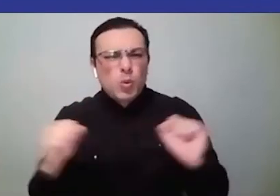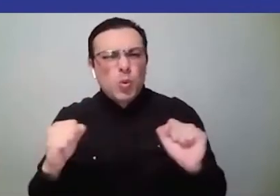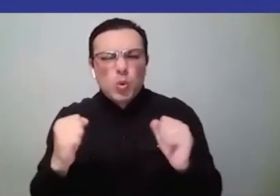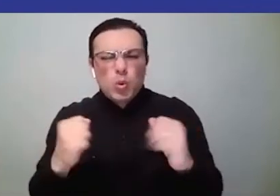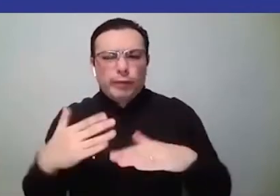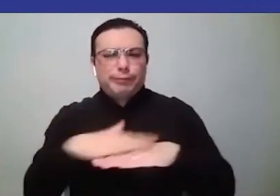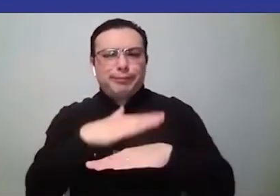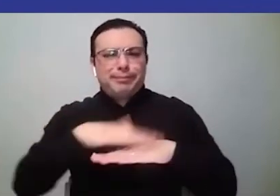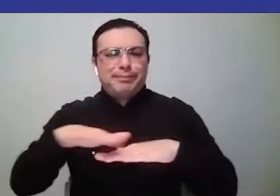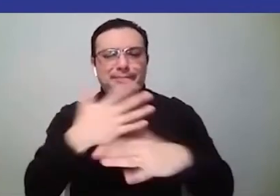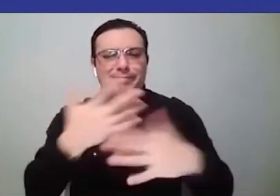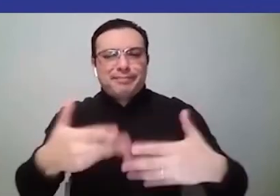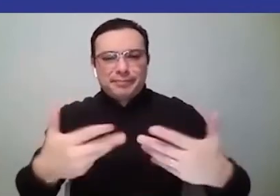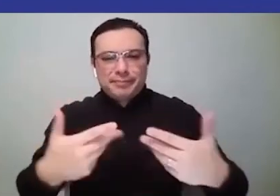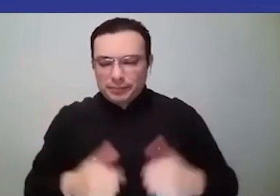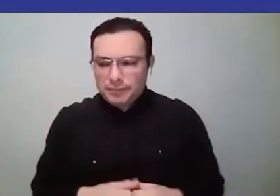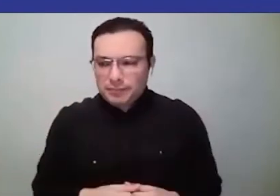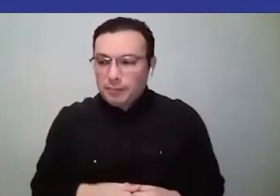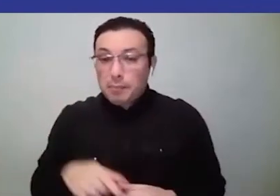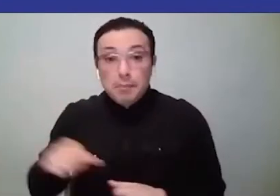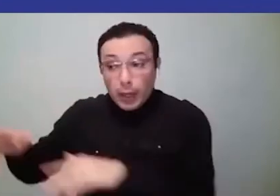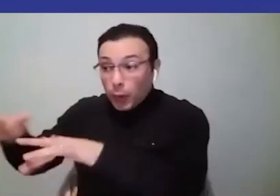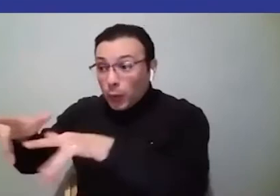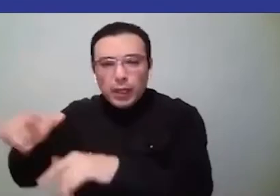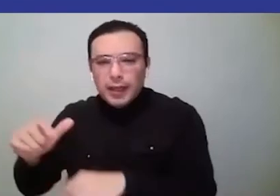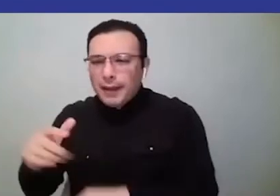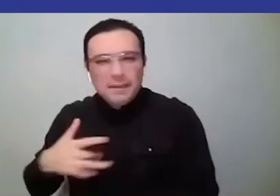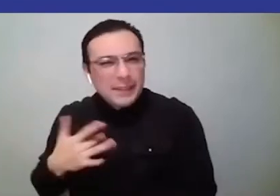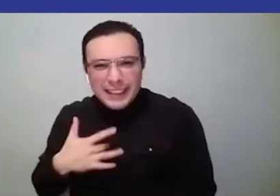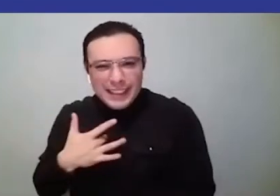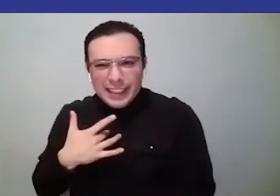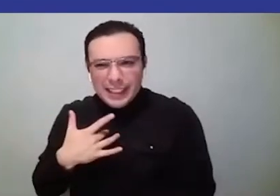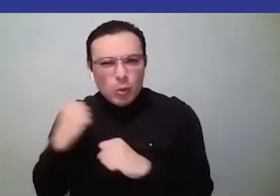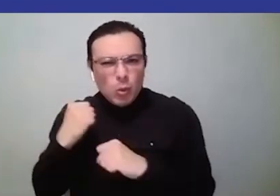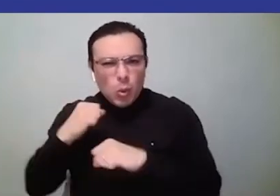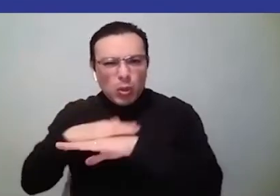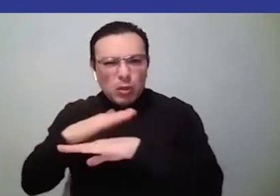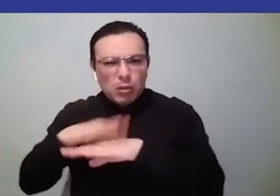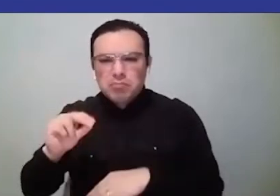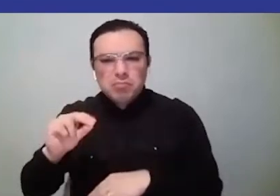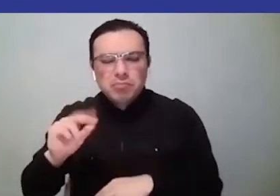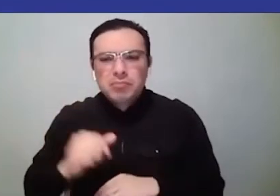Anishinaabe, Oshkabewis. It means like knowledge keeper,